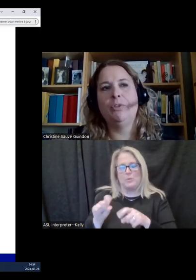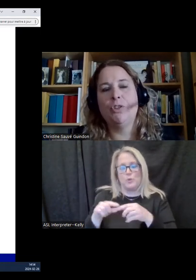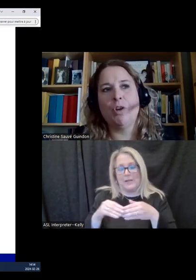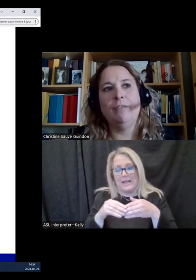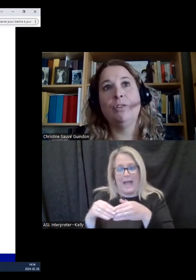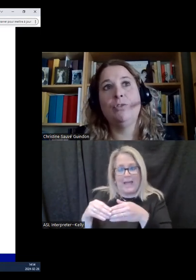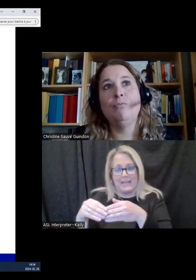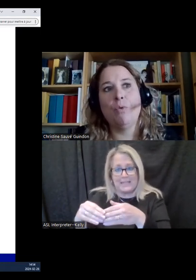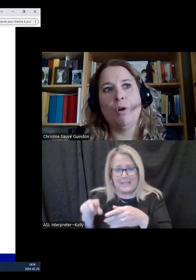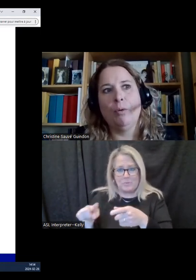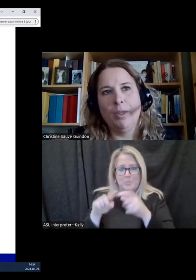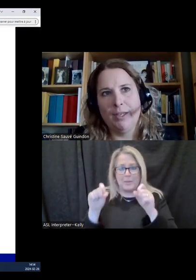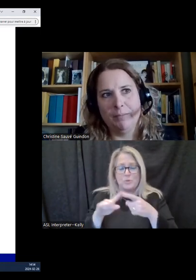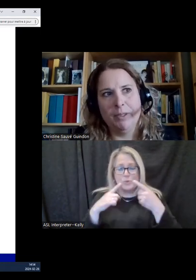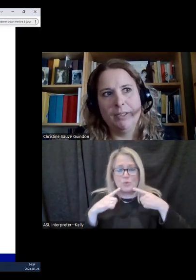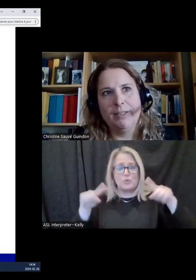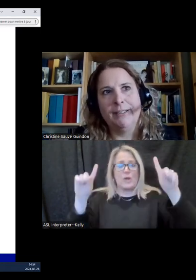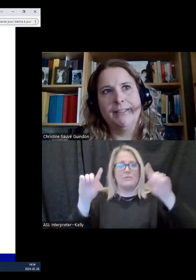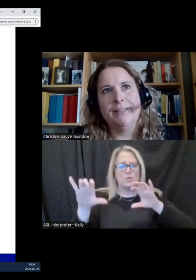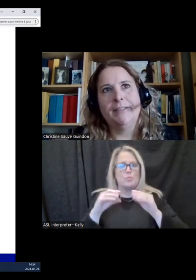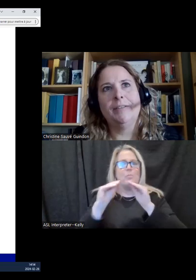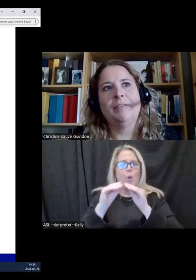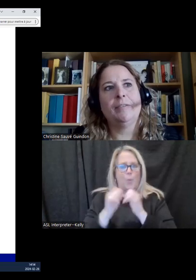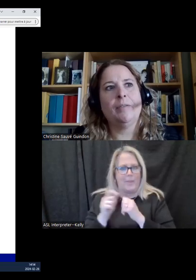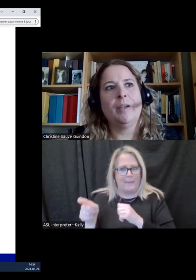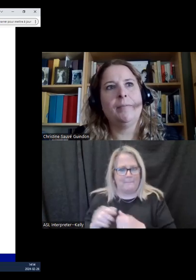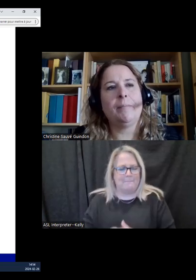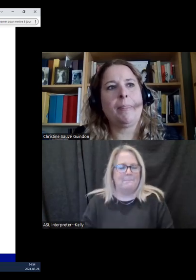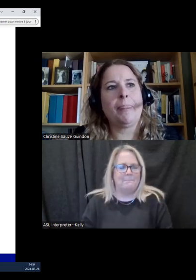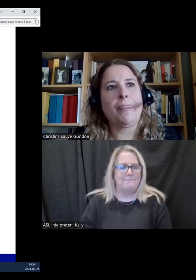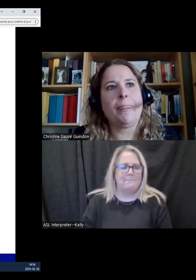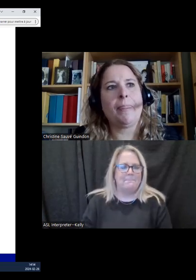to be able to strive to do more with him.